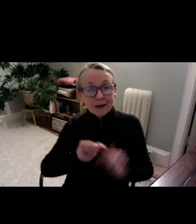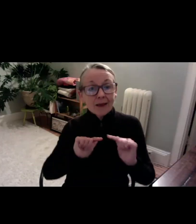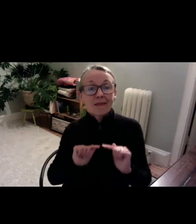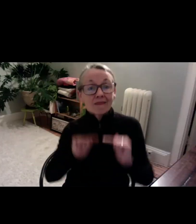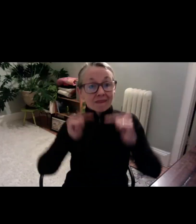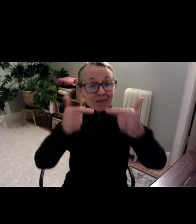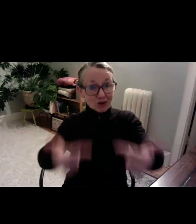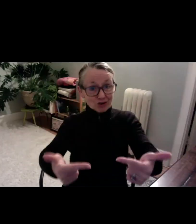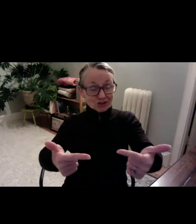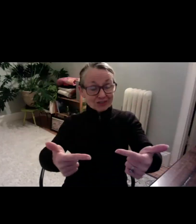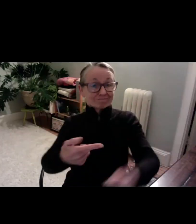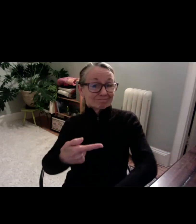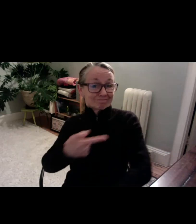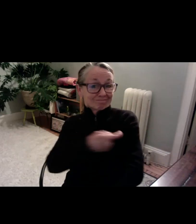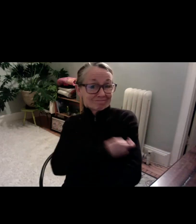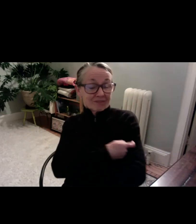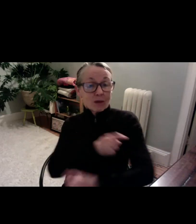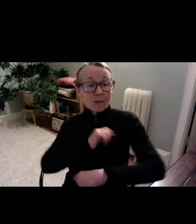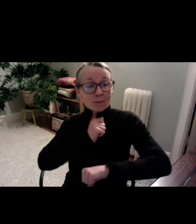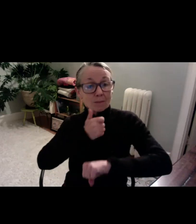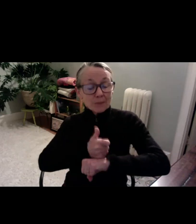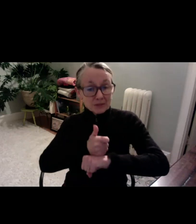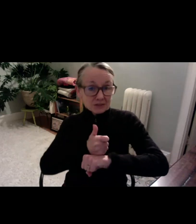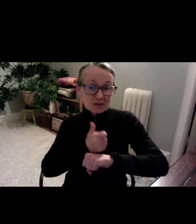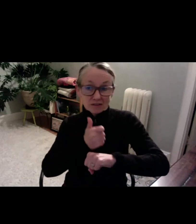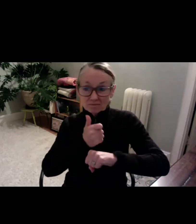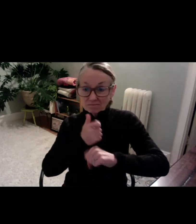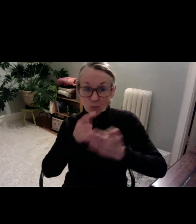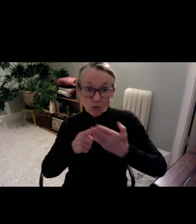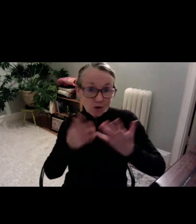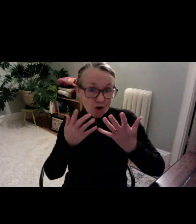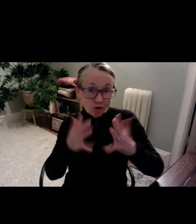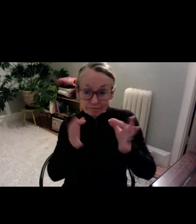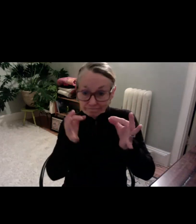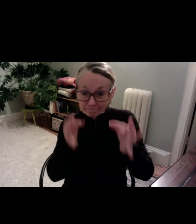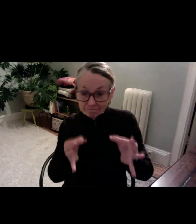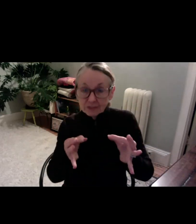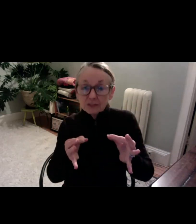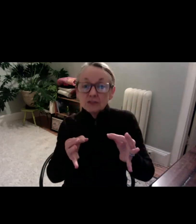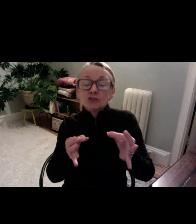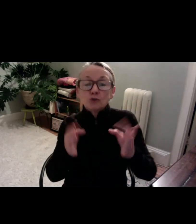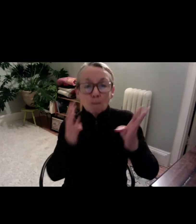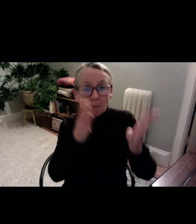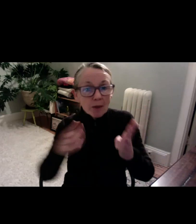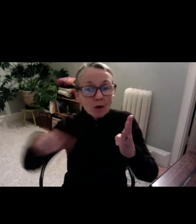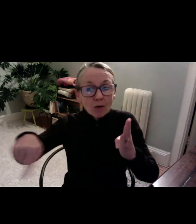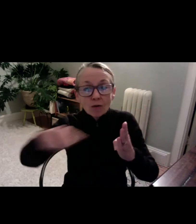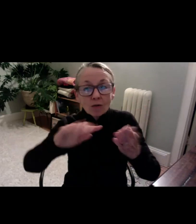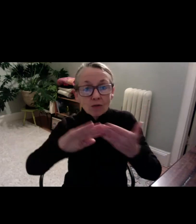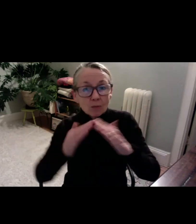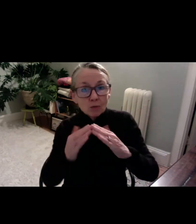based on the different phases that are already determined, to get them to prepare them and to educate